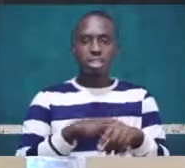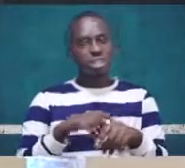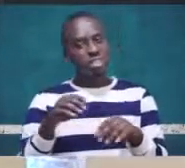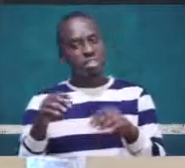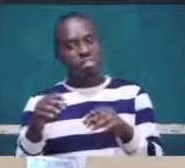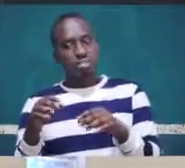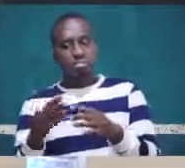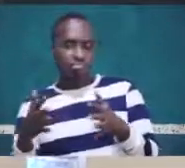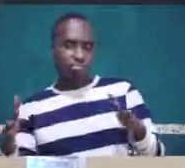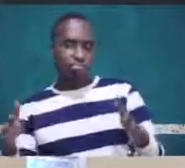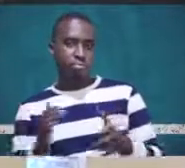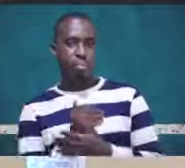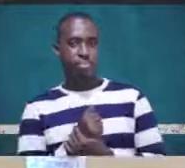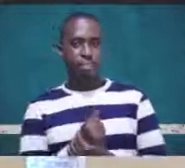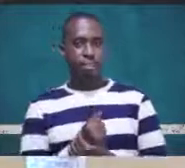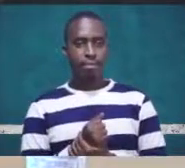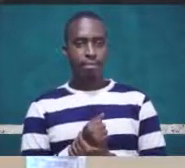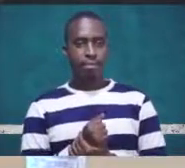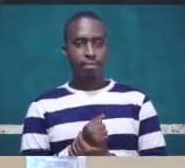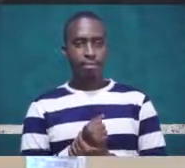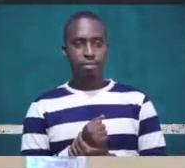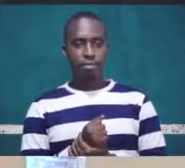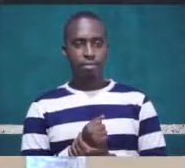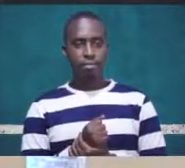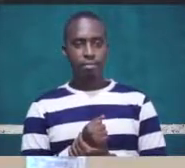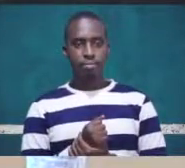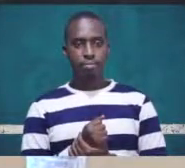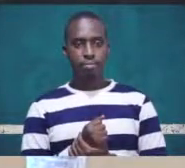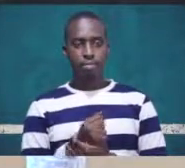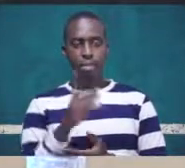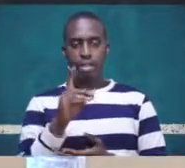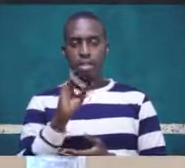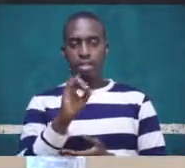specific payment. It's deducted